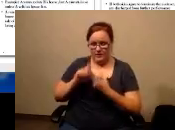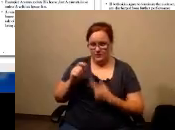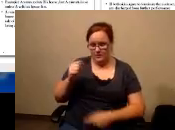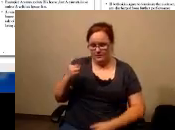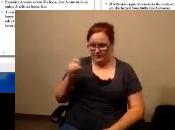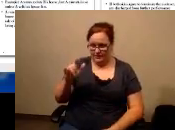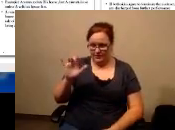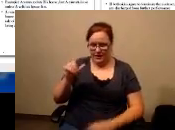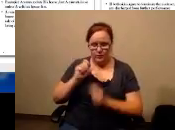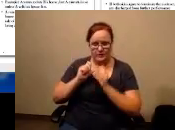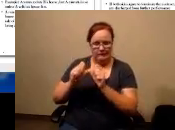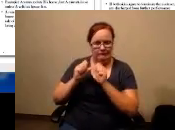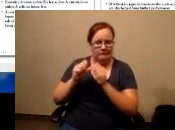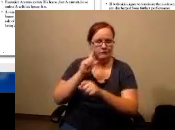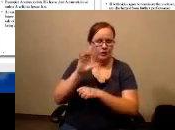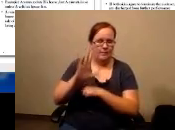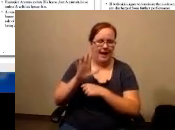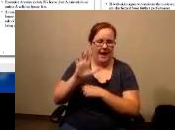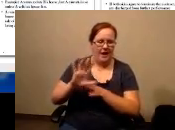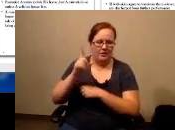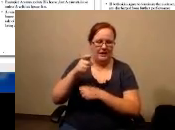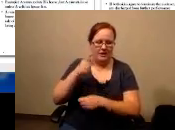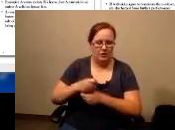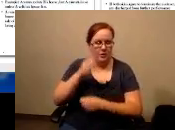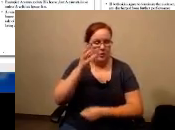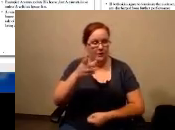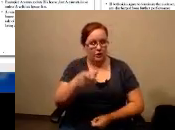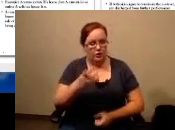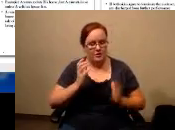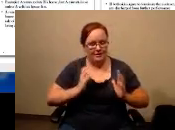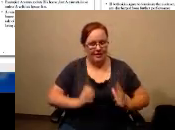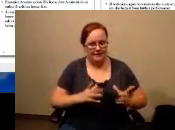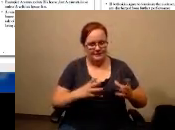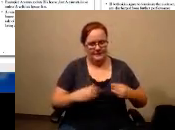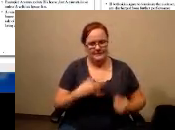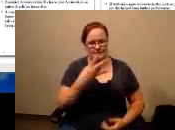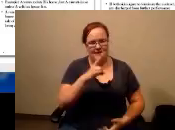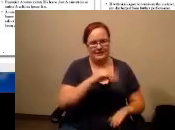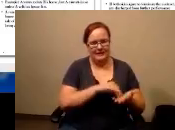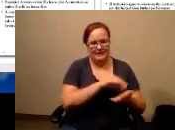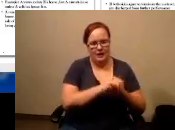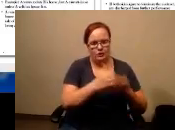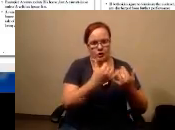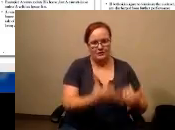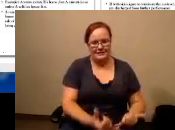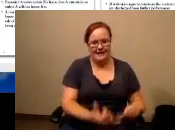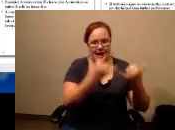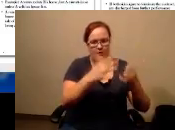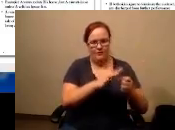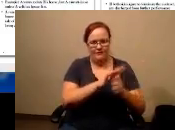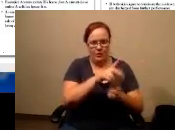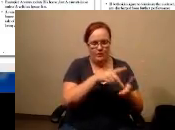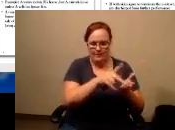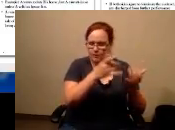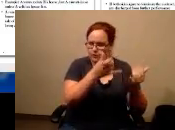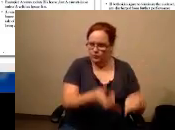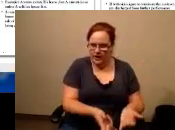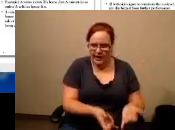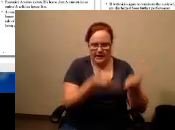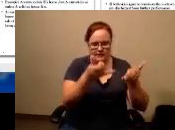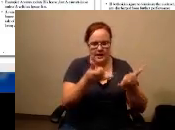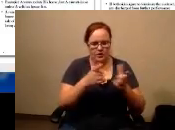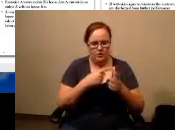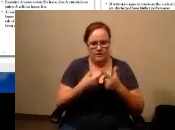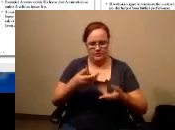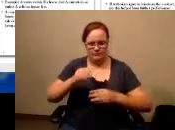about a year. Would your clients take $17,000 now, full payment, right off the rest, and